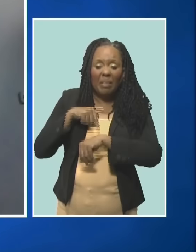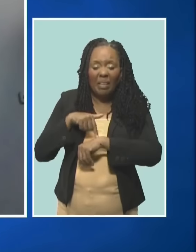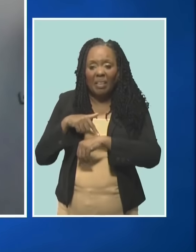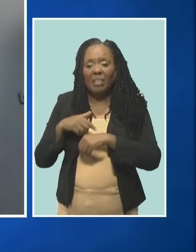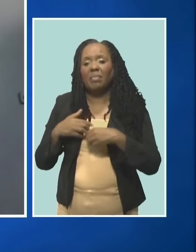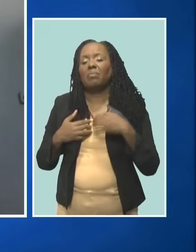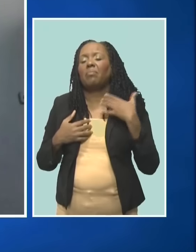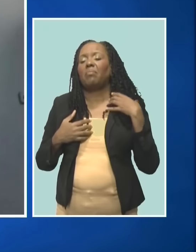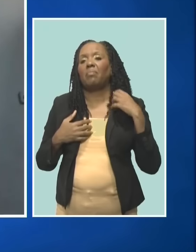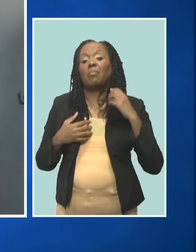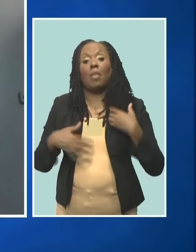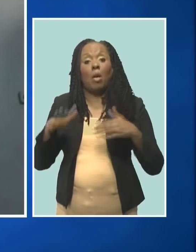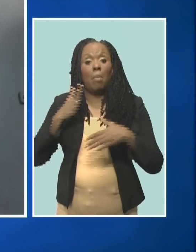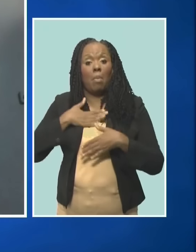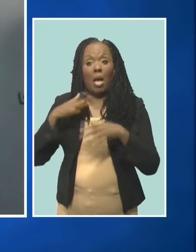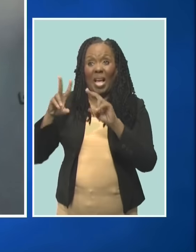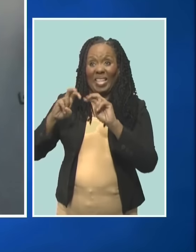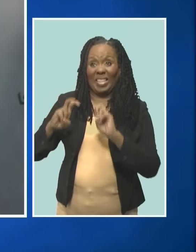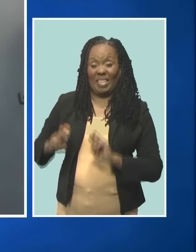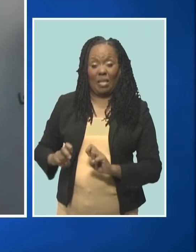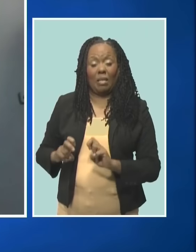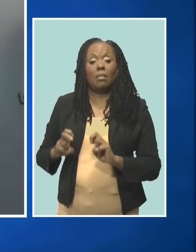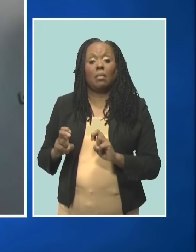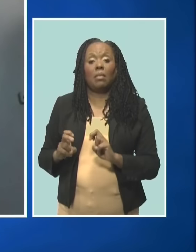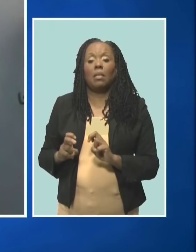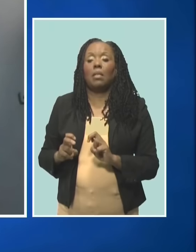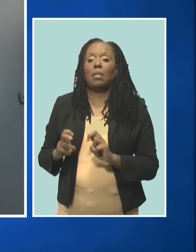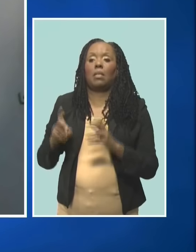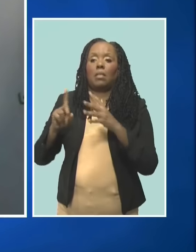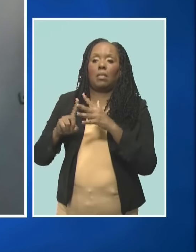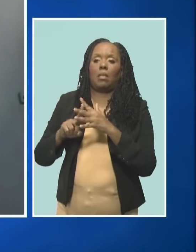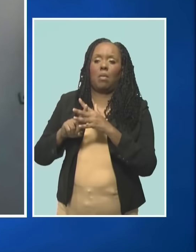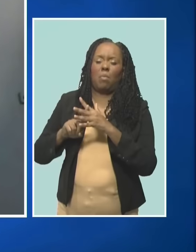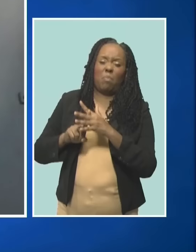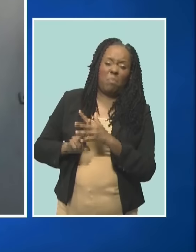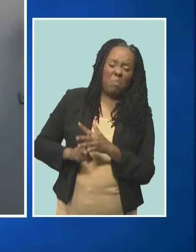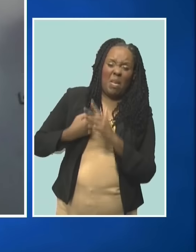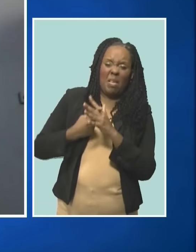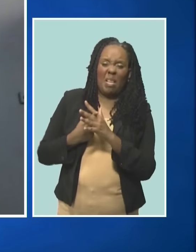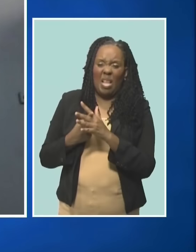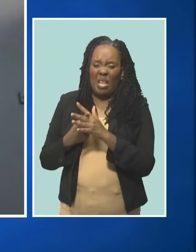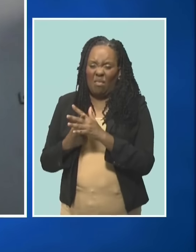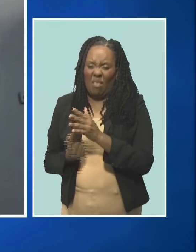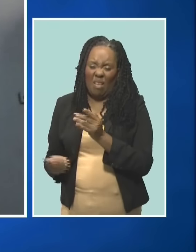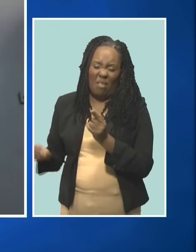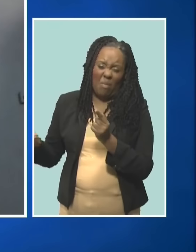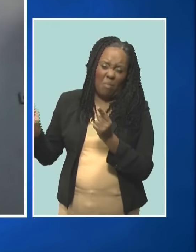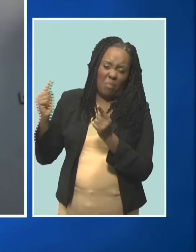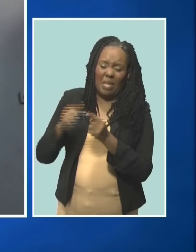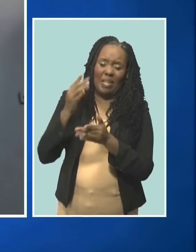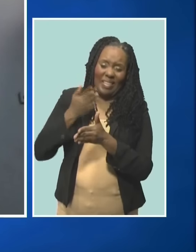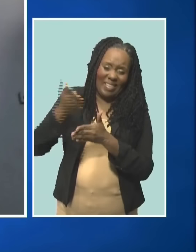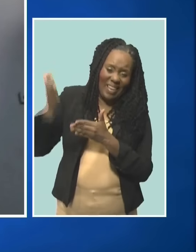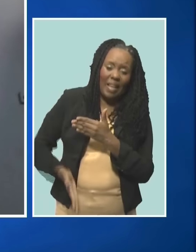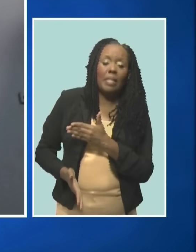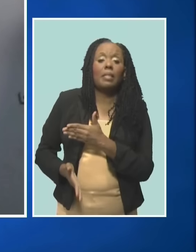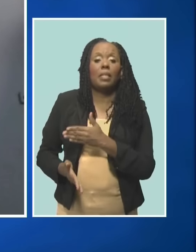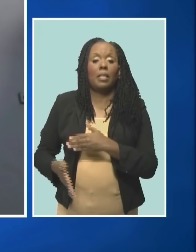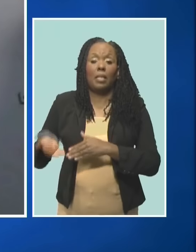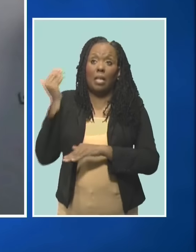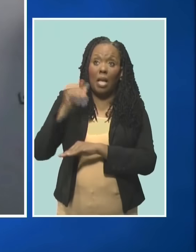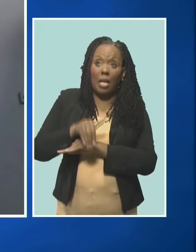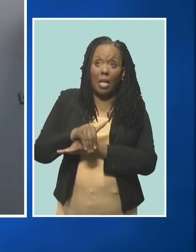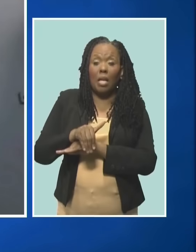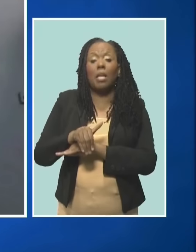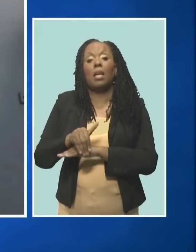My assessment of the Cropover Festival is from the launch right to culmination. And last night we